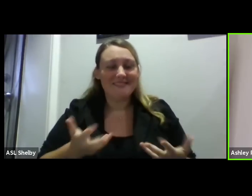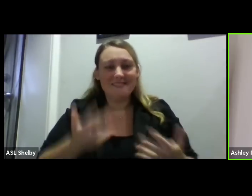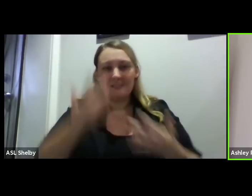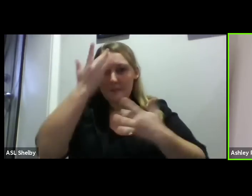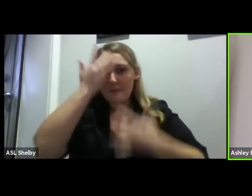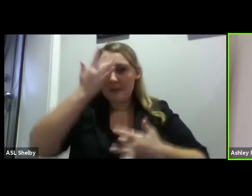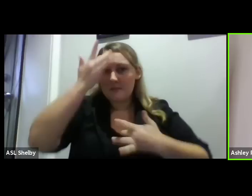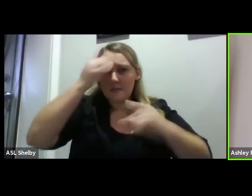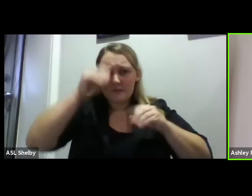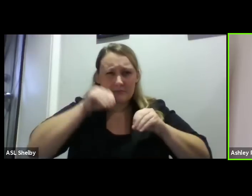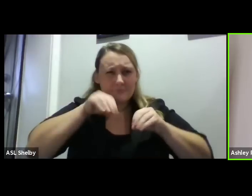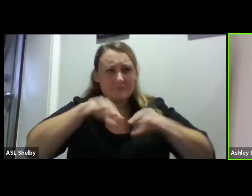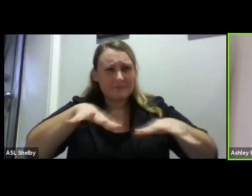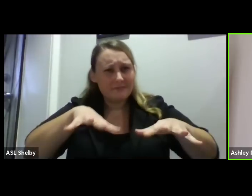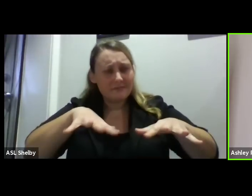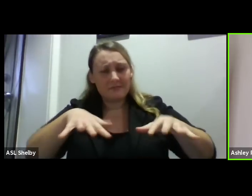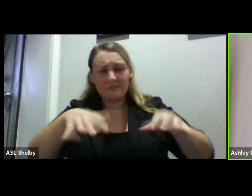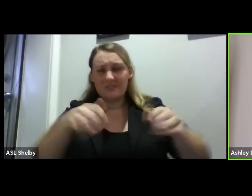down.